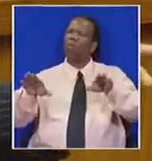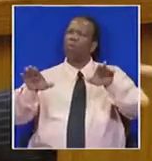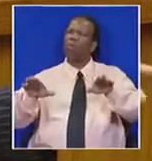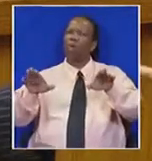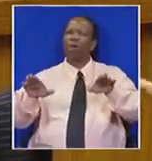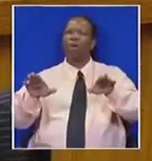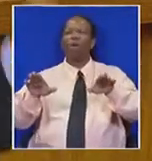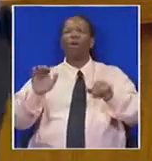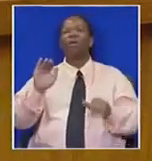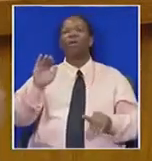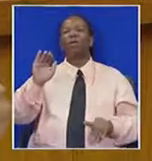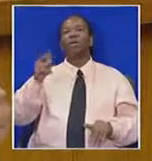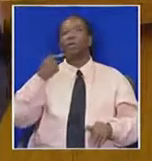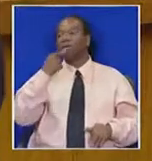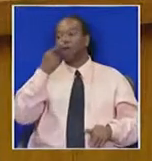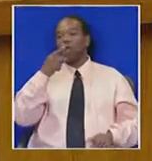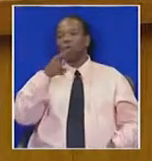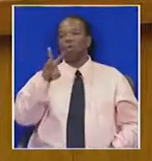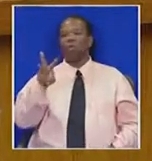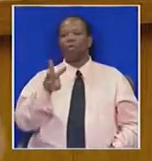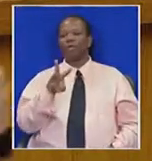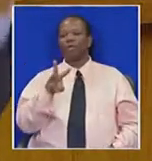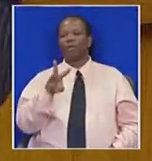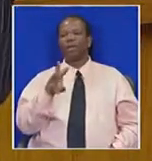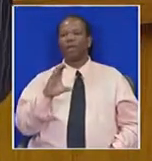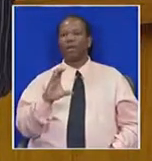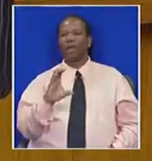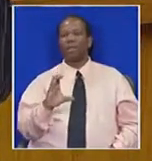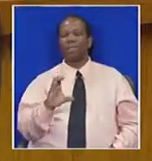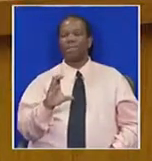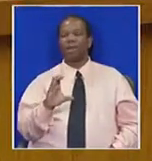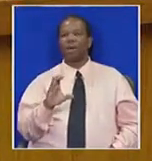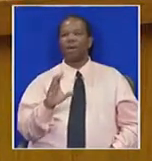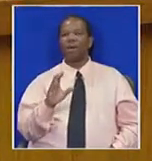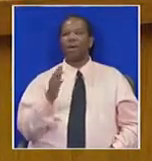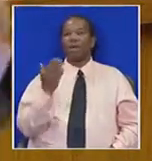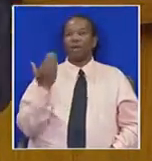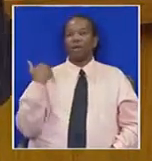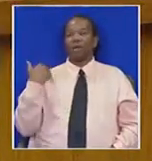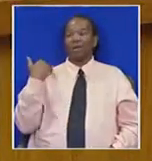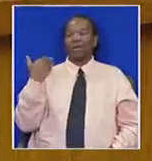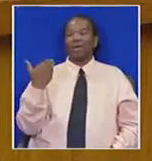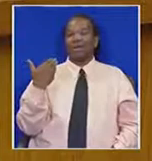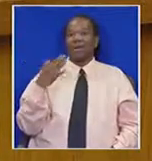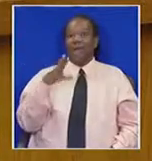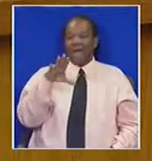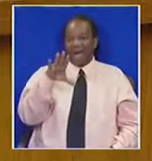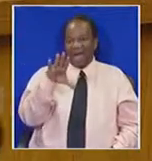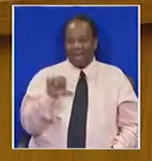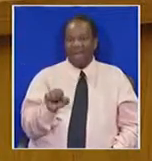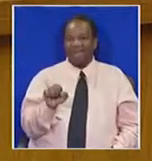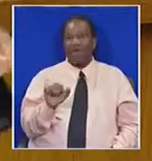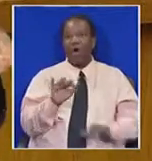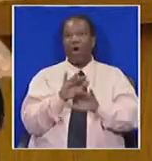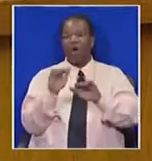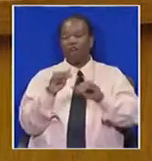quick answer to that is that the Western Cape historically has inherited a stronger baseline